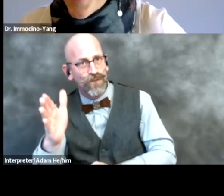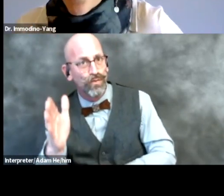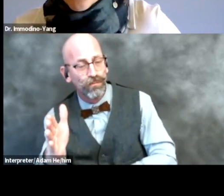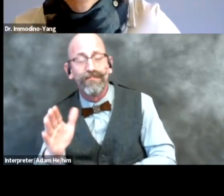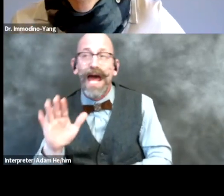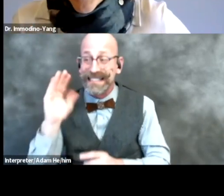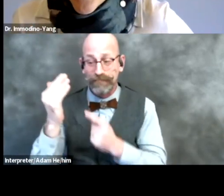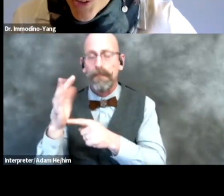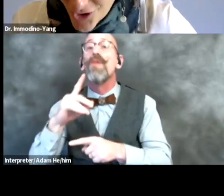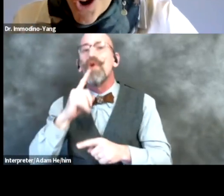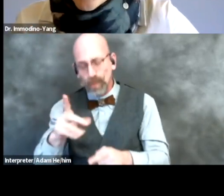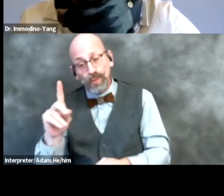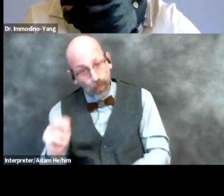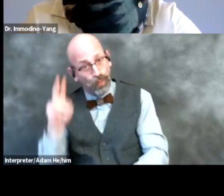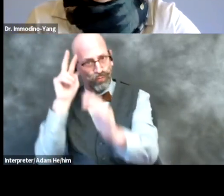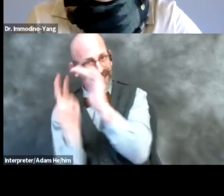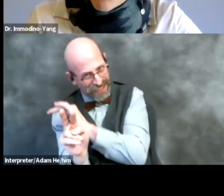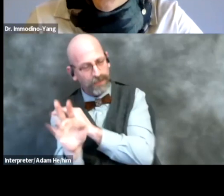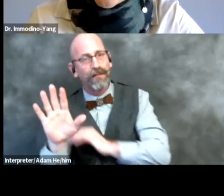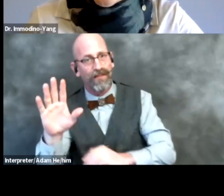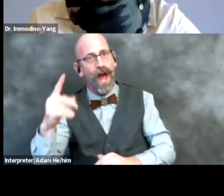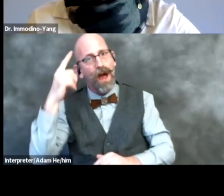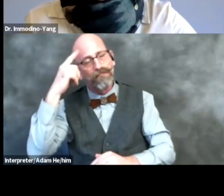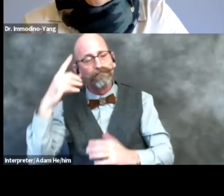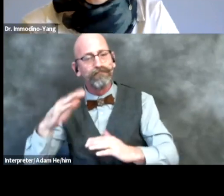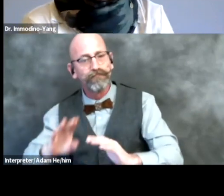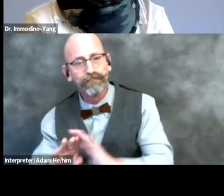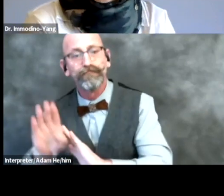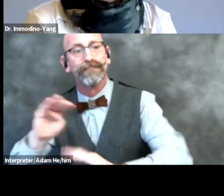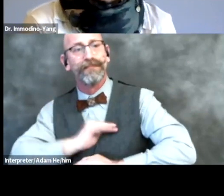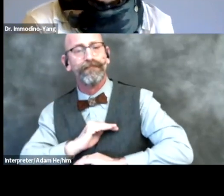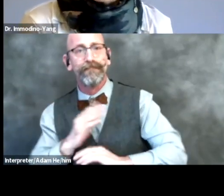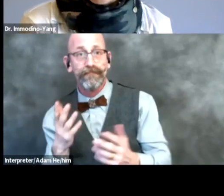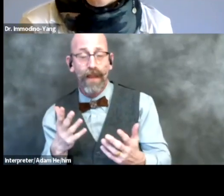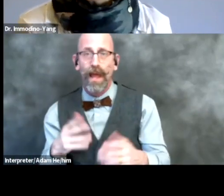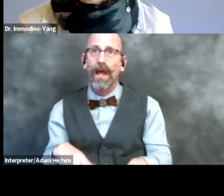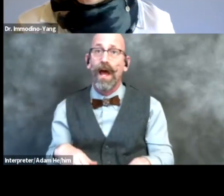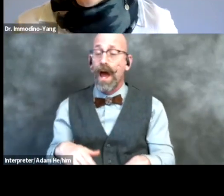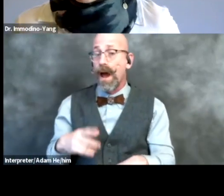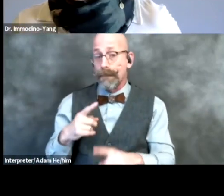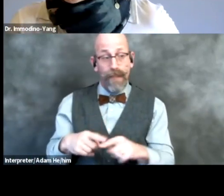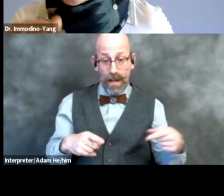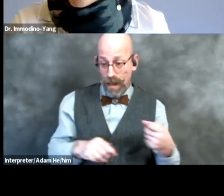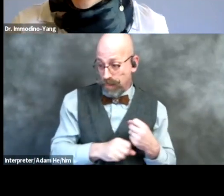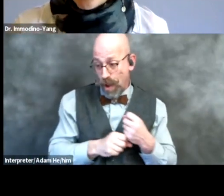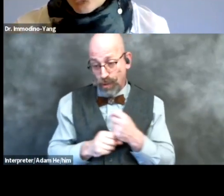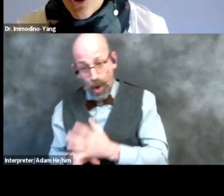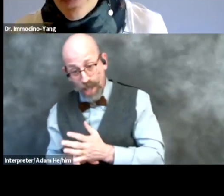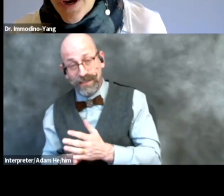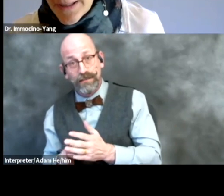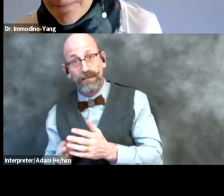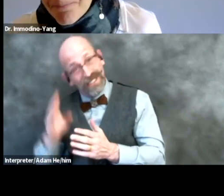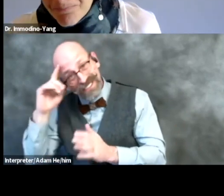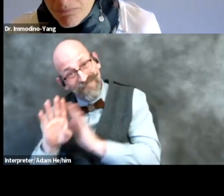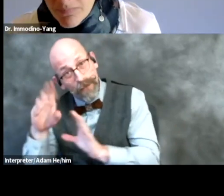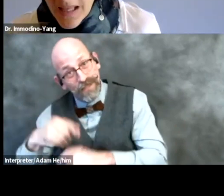good reason to think they might even cause, but that's not proven yet, cause development in the brain. So I'm going to jump